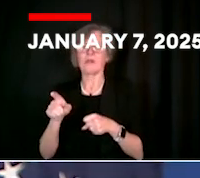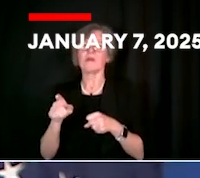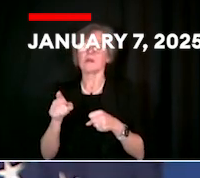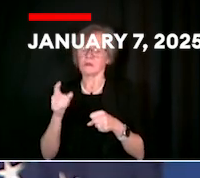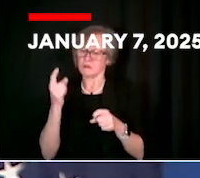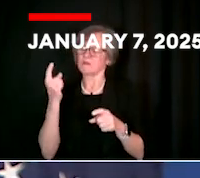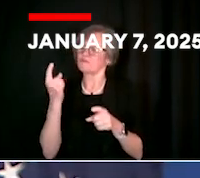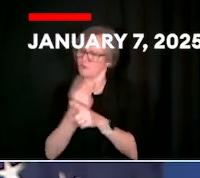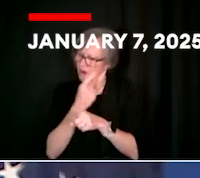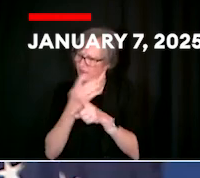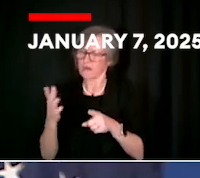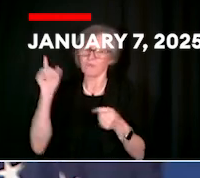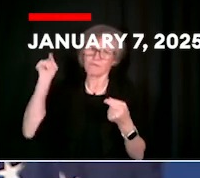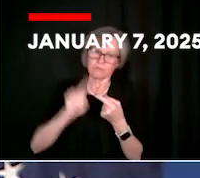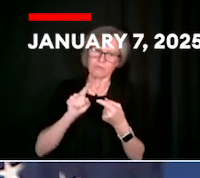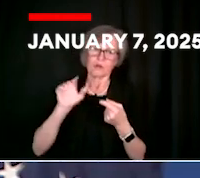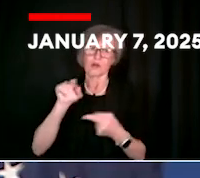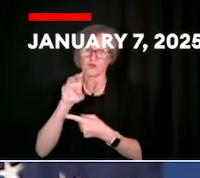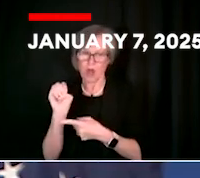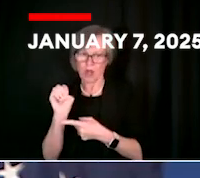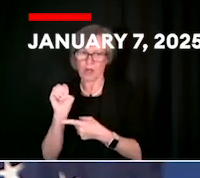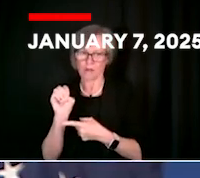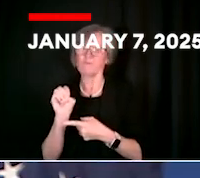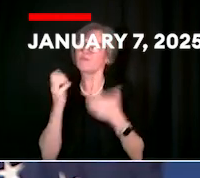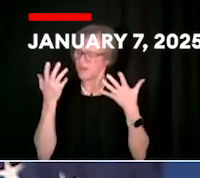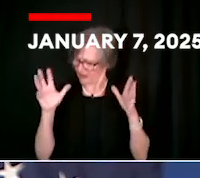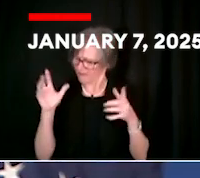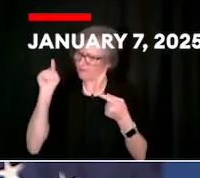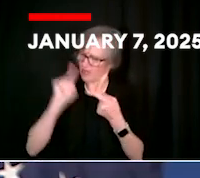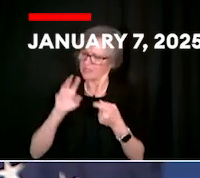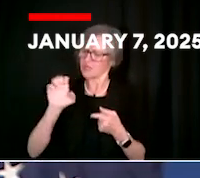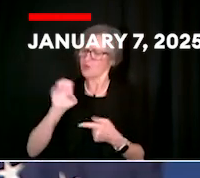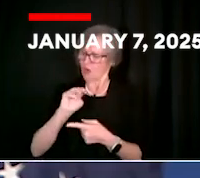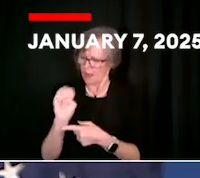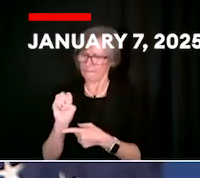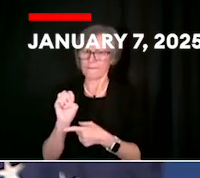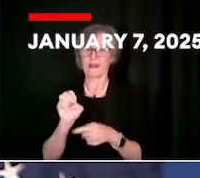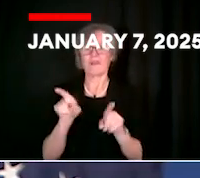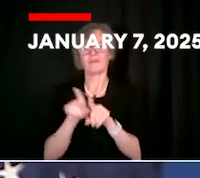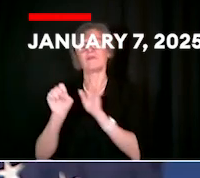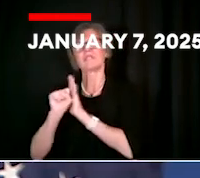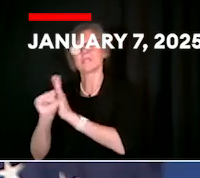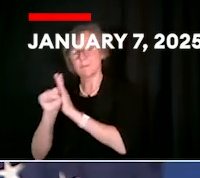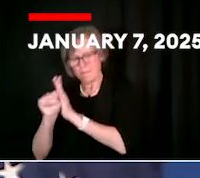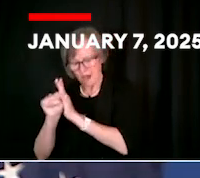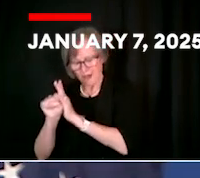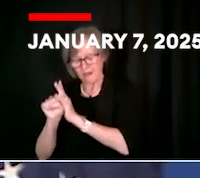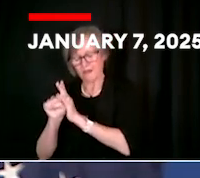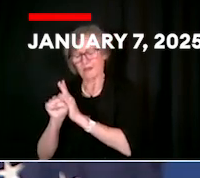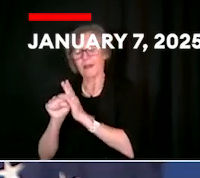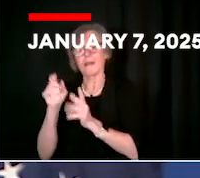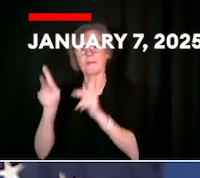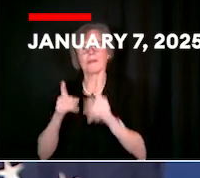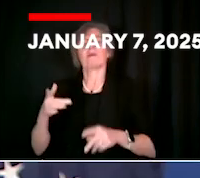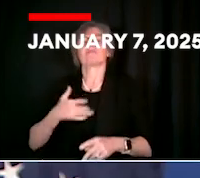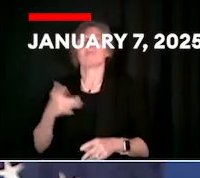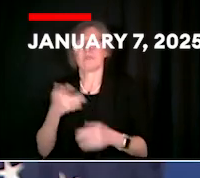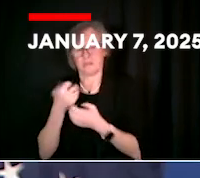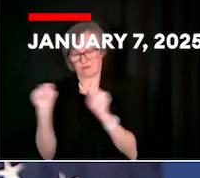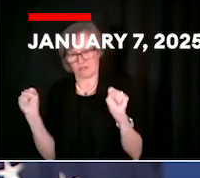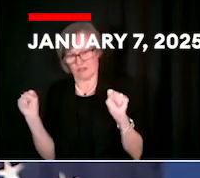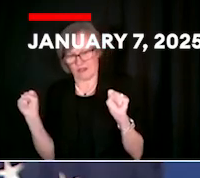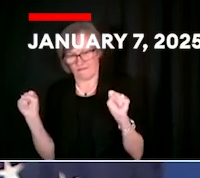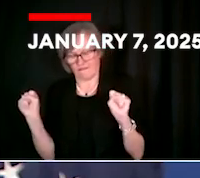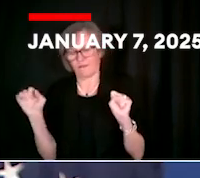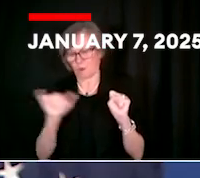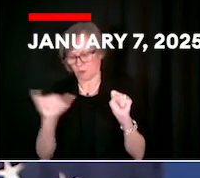to bring down crime, which we have done. But I have to do the symbolic things that make people feel safe. And that's why